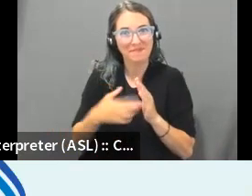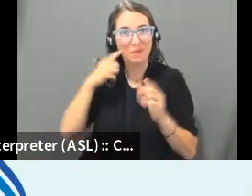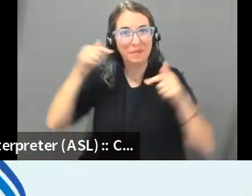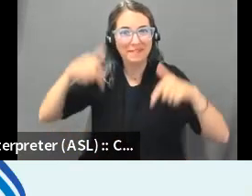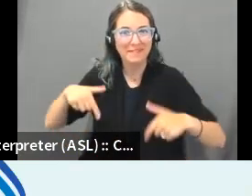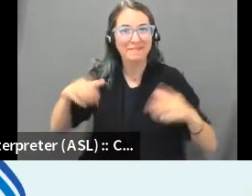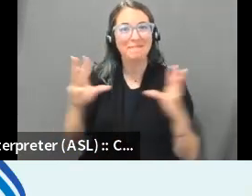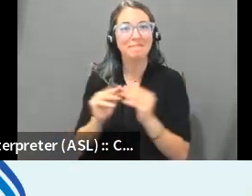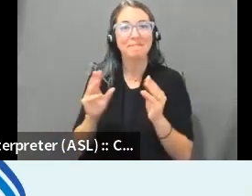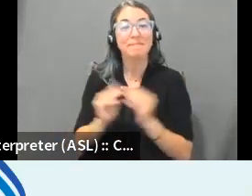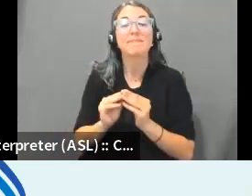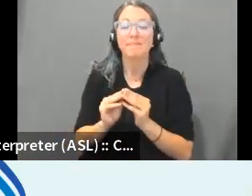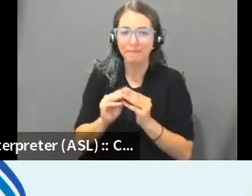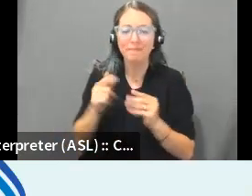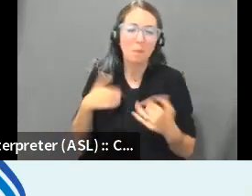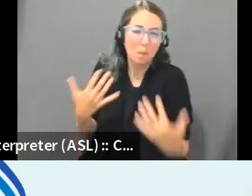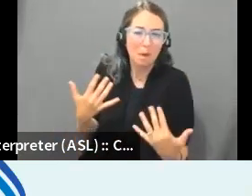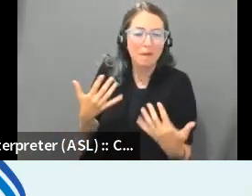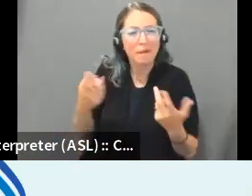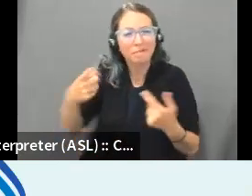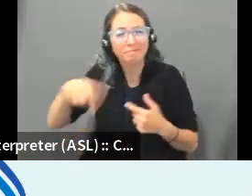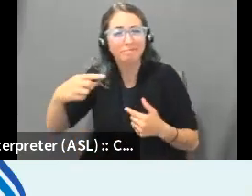trying to make sure that everyone gets in.